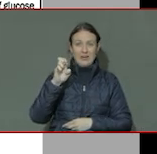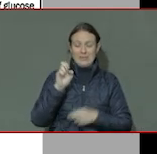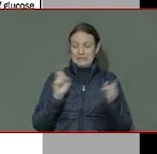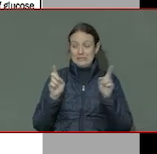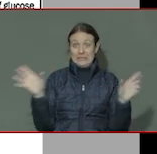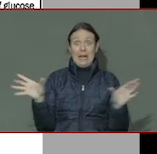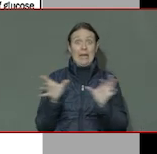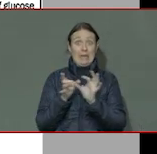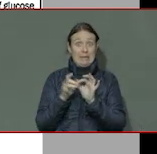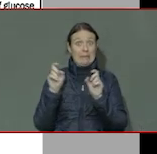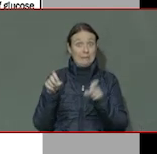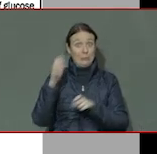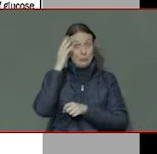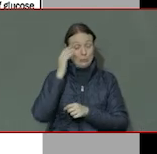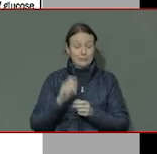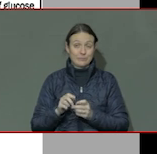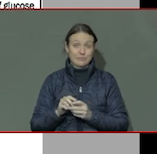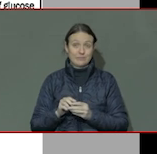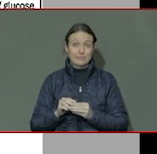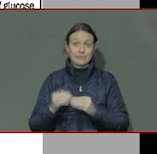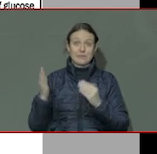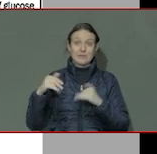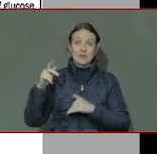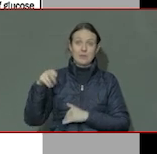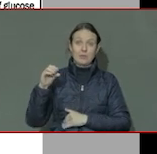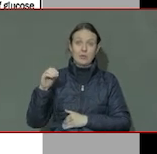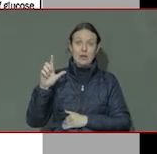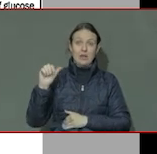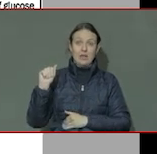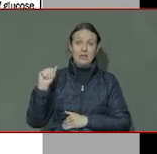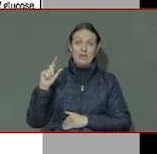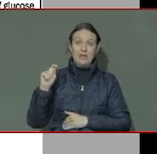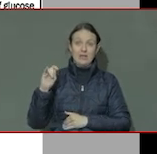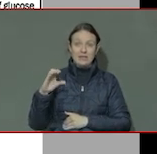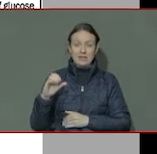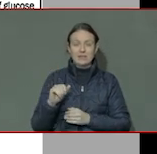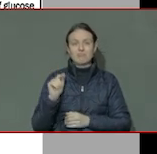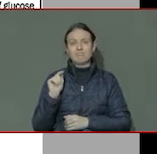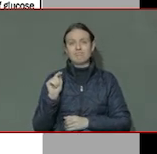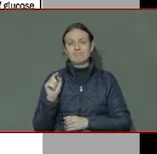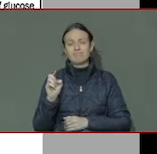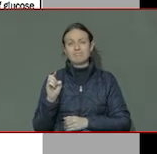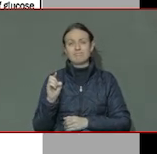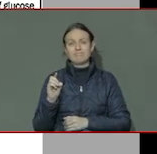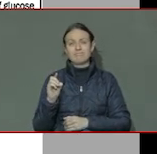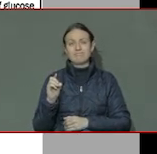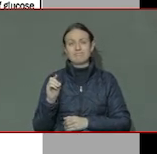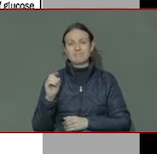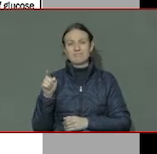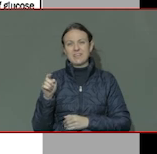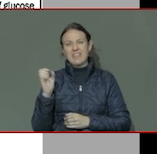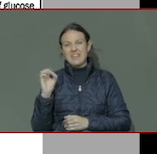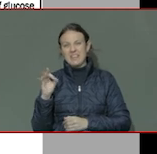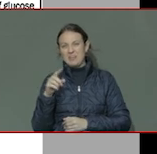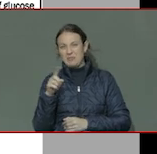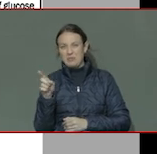are linked together, please. Prolactin is on the end of gestation, just before, or if you are going